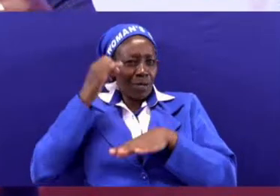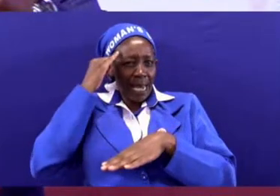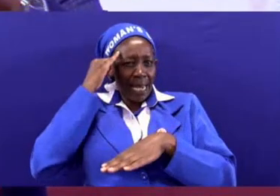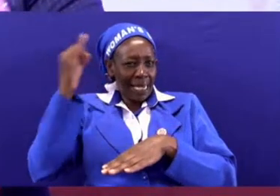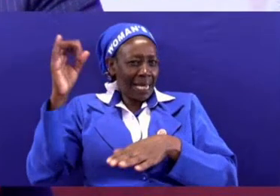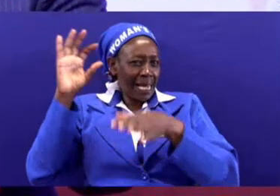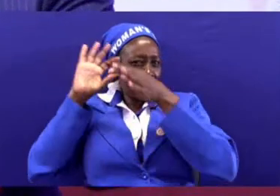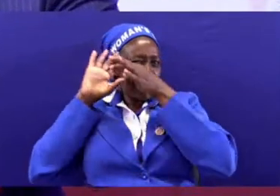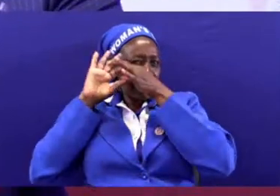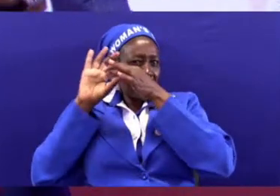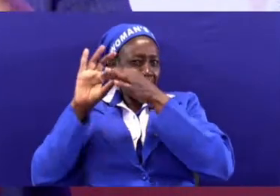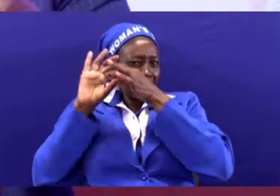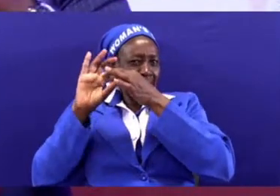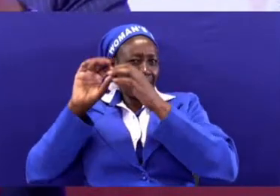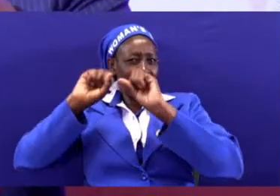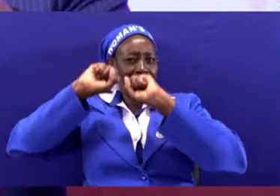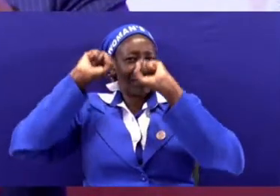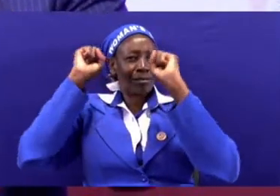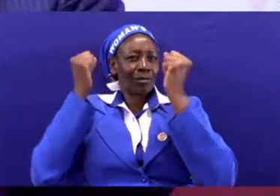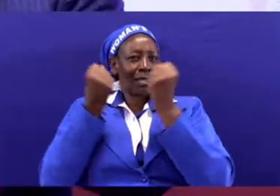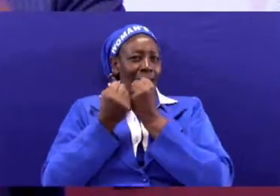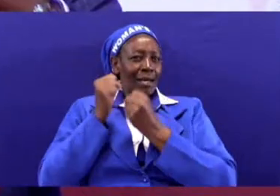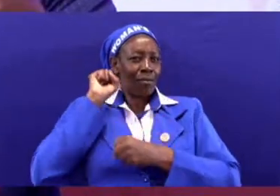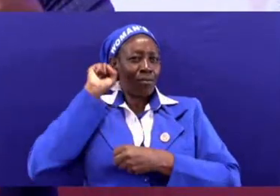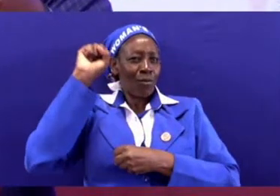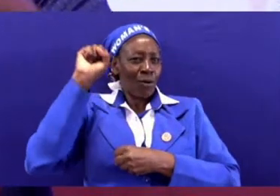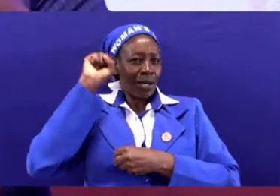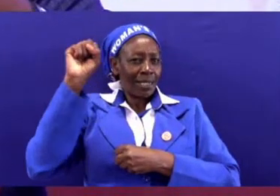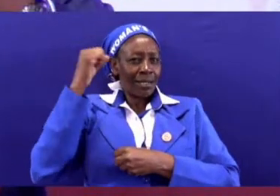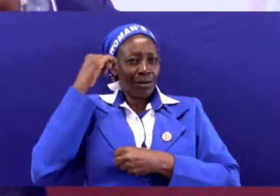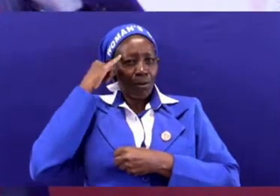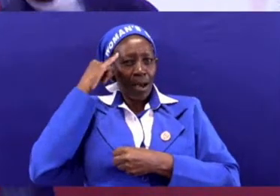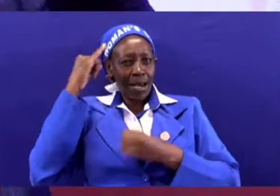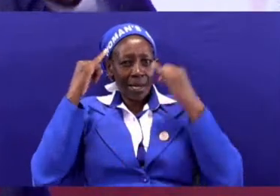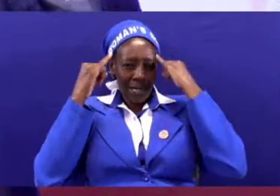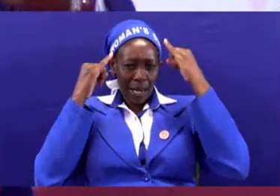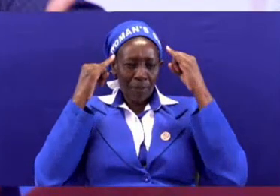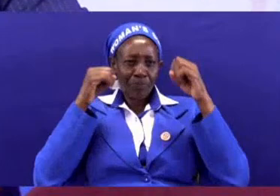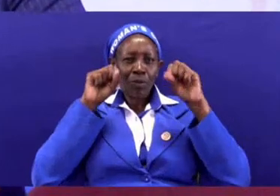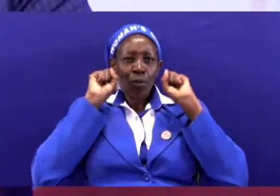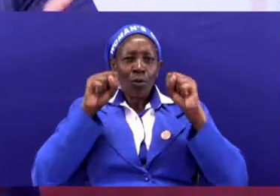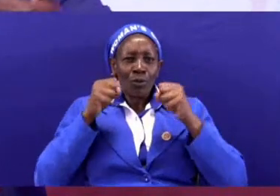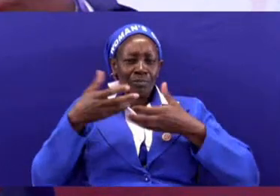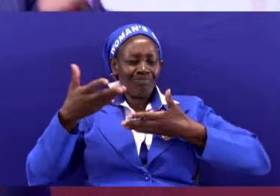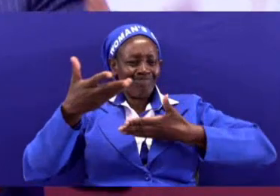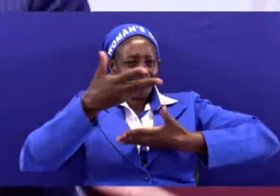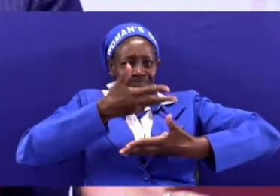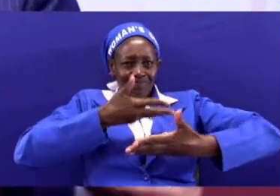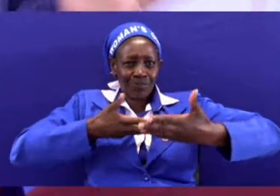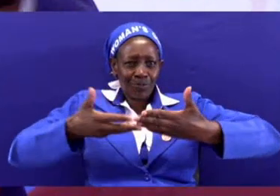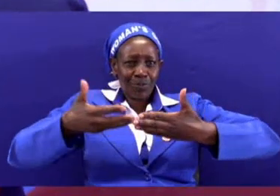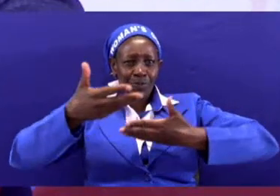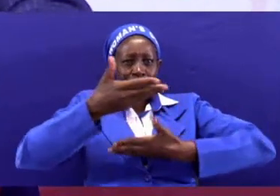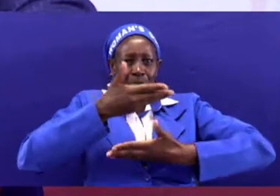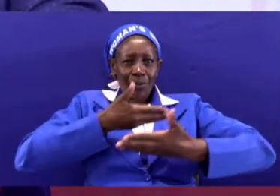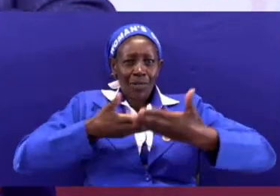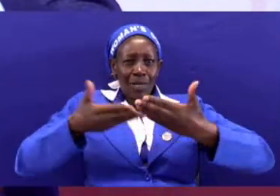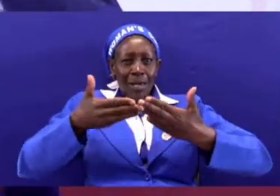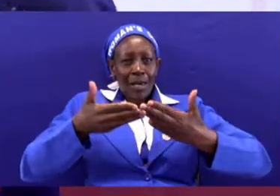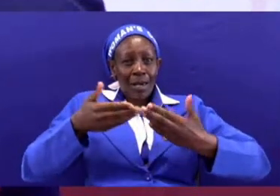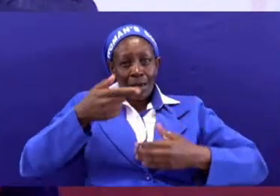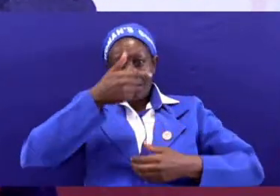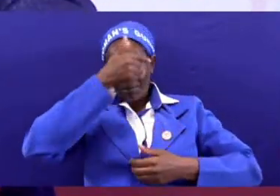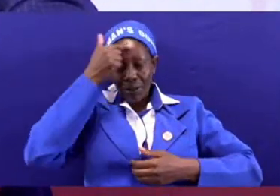innovation in the society, a political innovation, and even we could argue a theological innovation, because it brought to the center